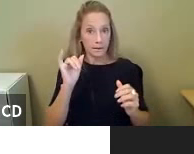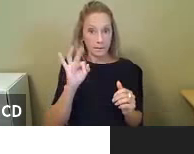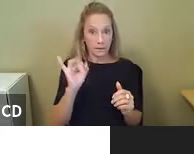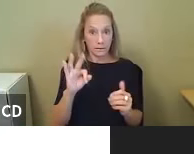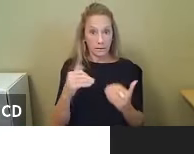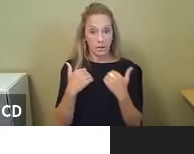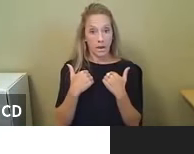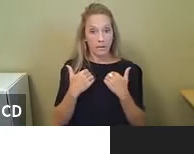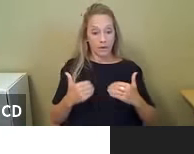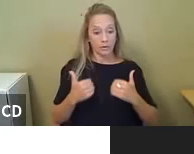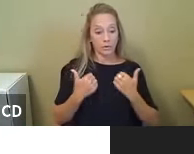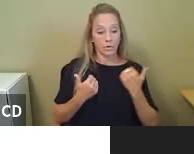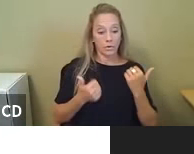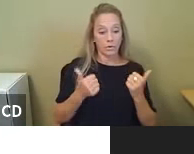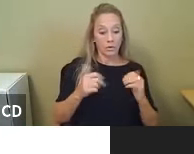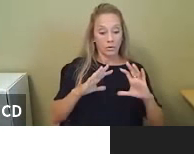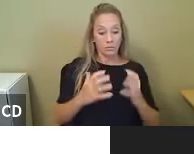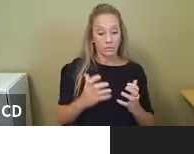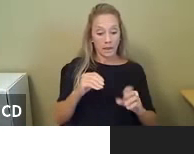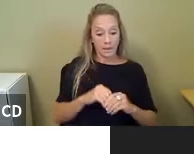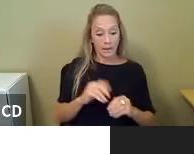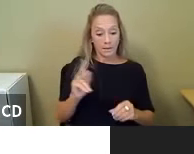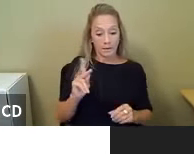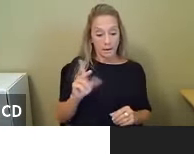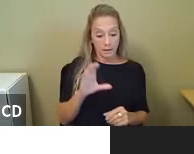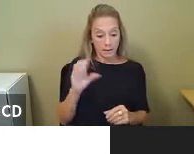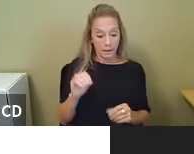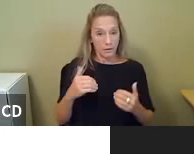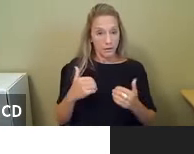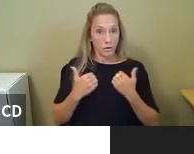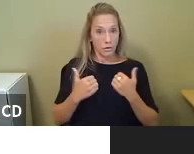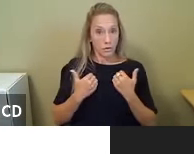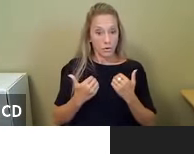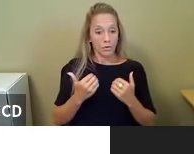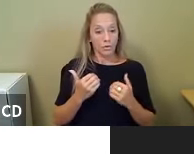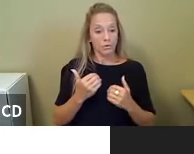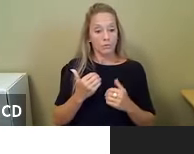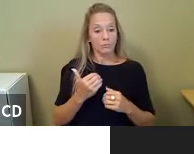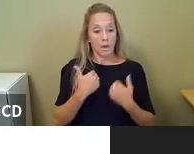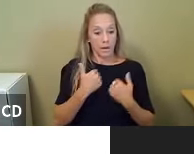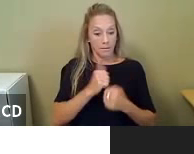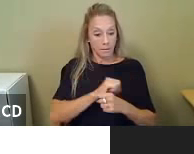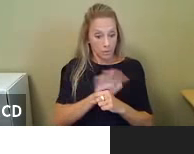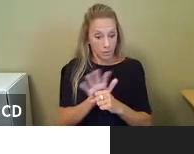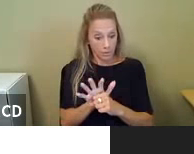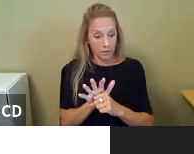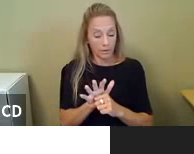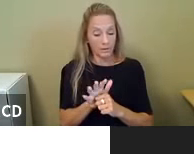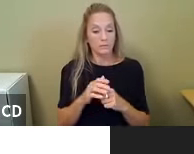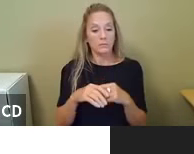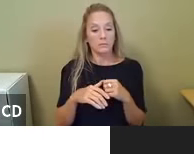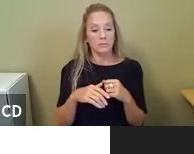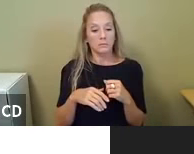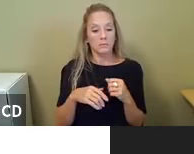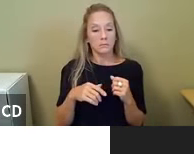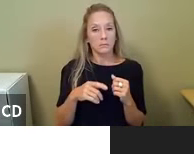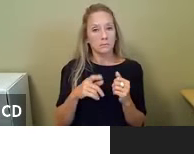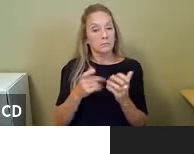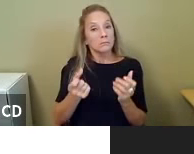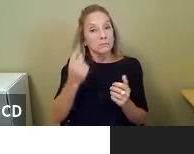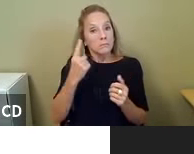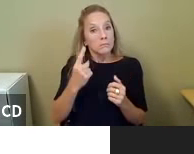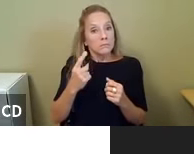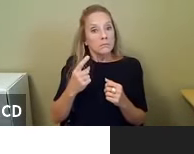a younger population in Knox County being infected, then it has to go through one more iteration of